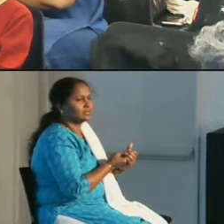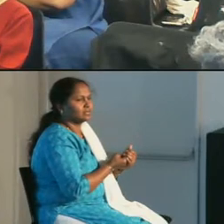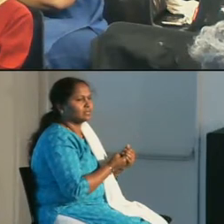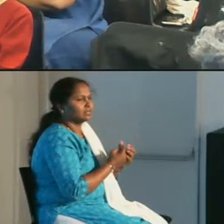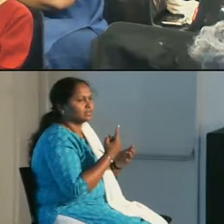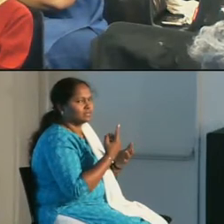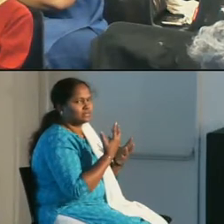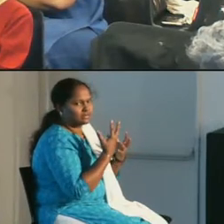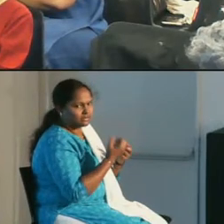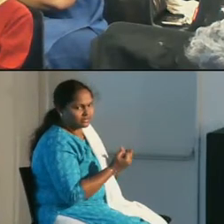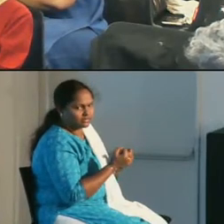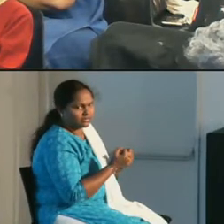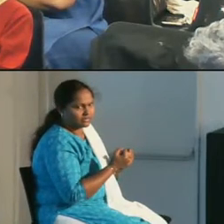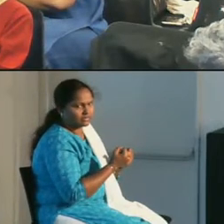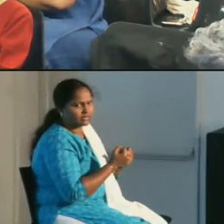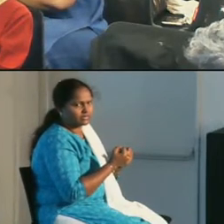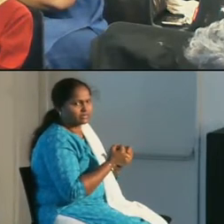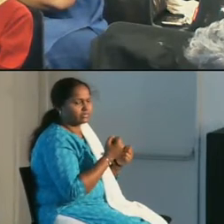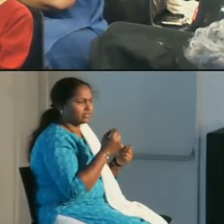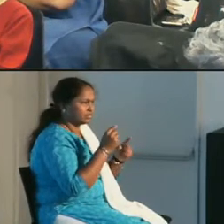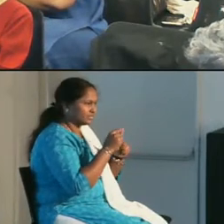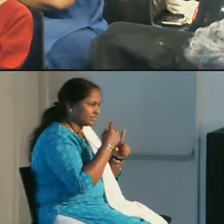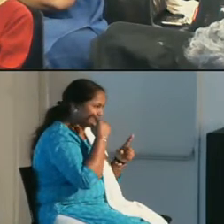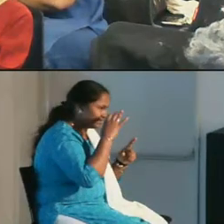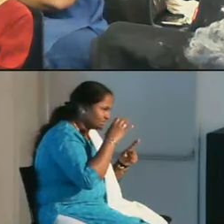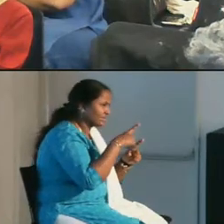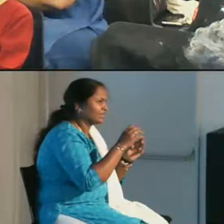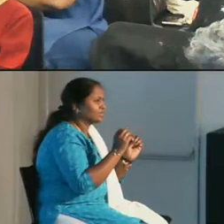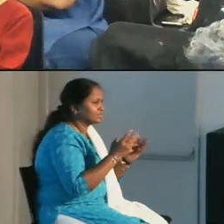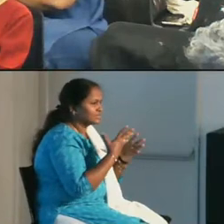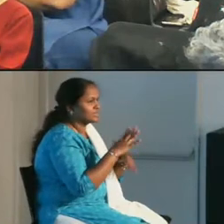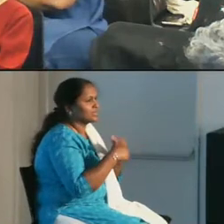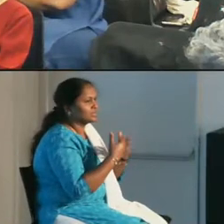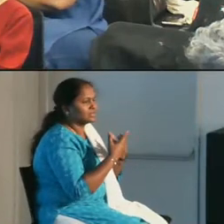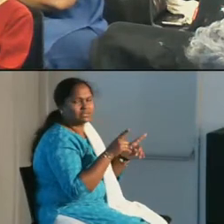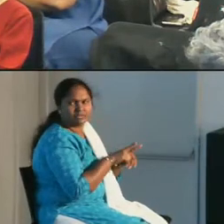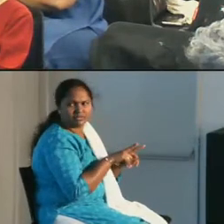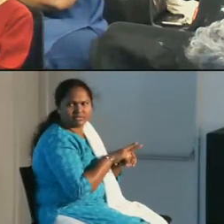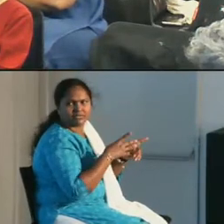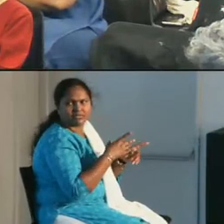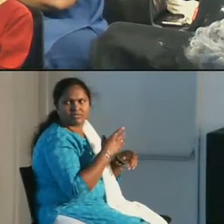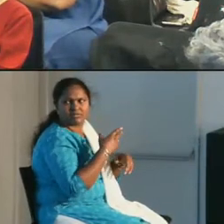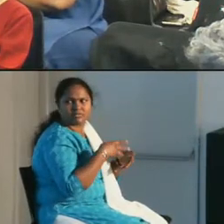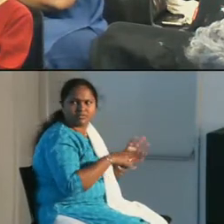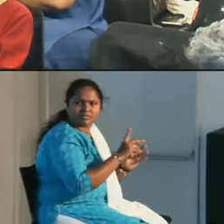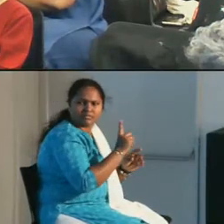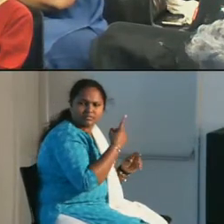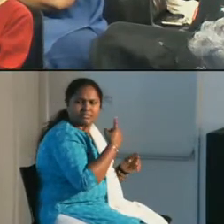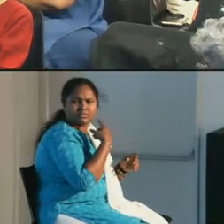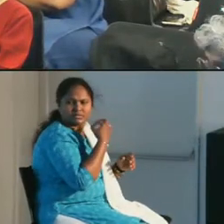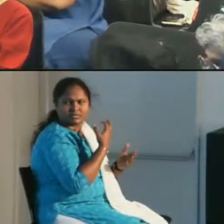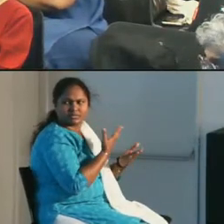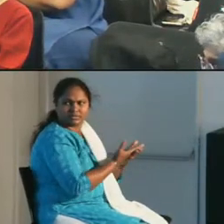one of the pieces that started out like way before my first